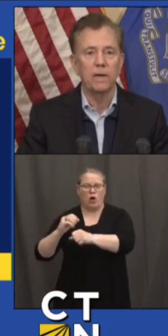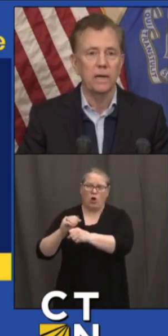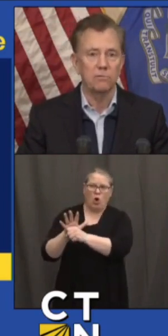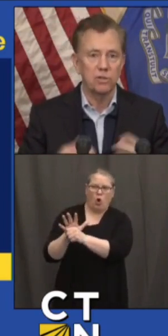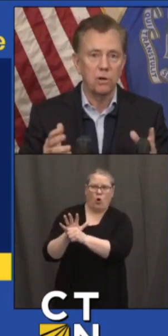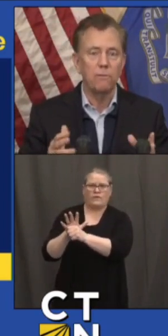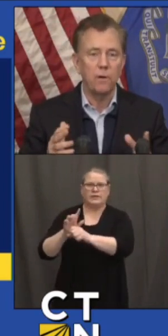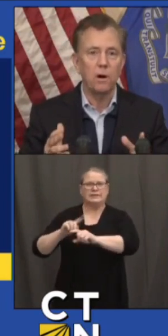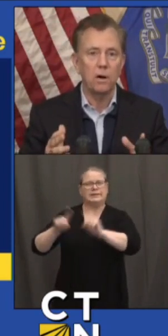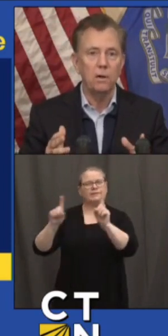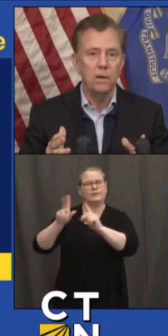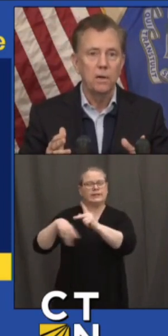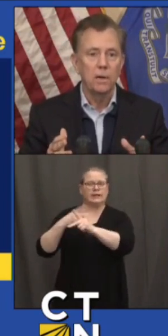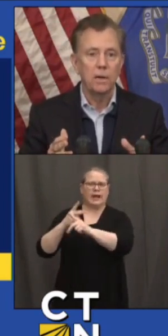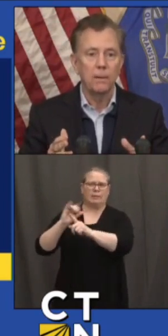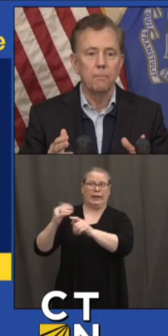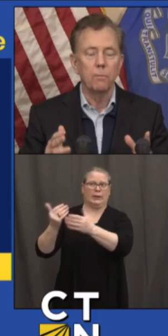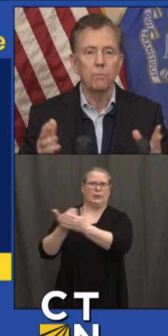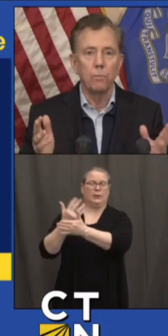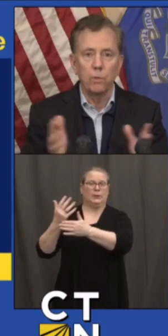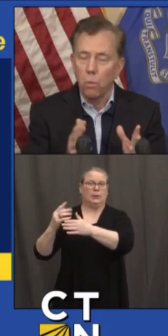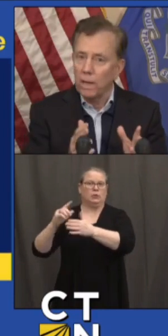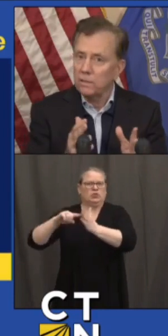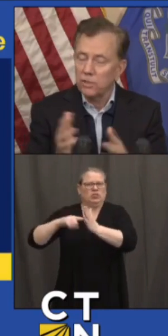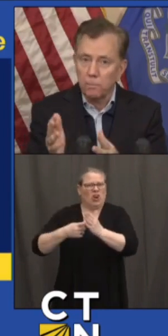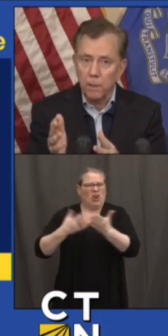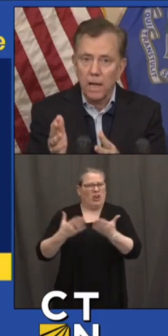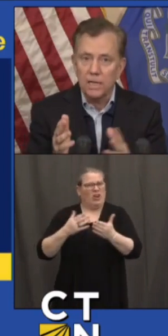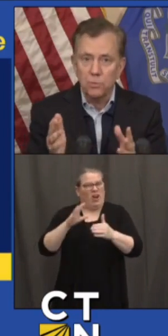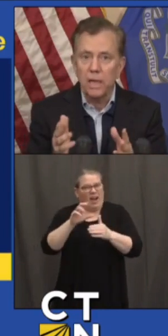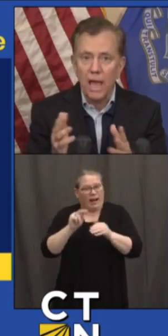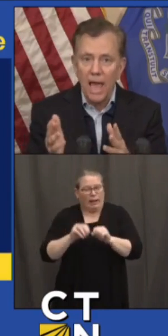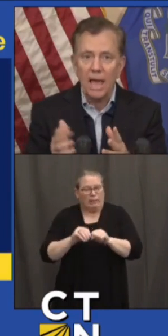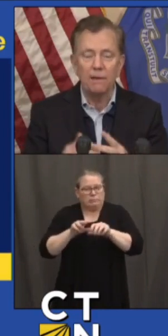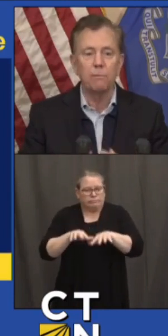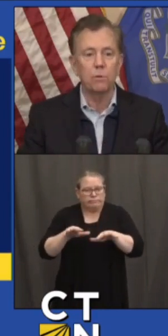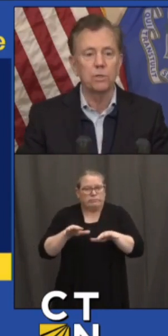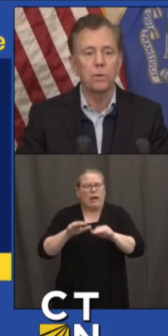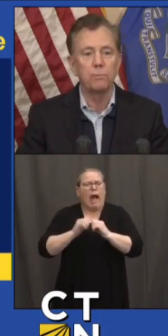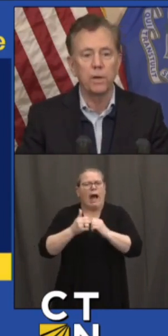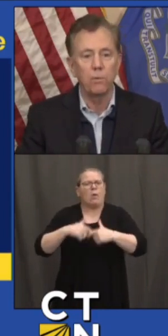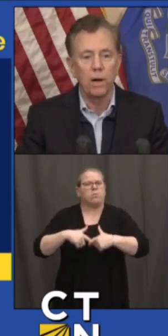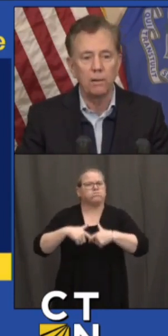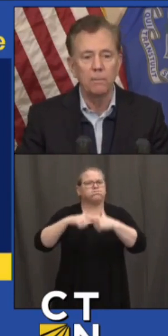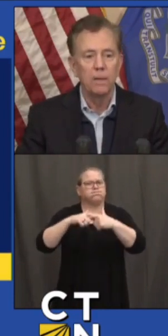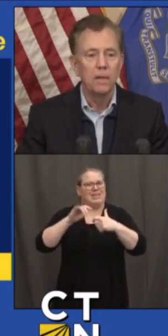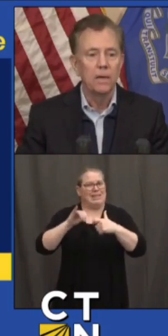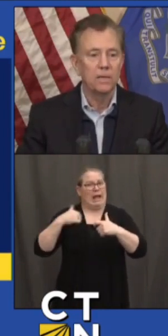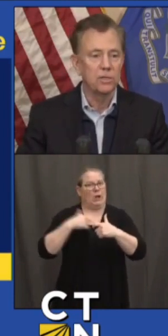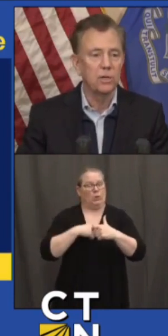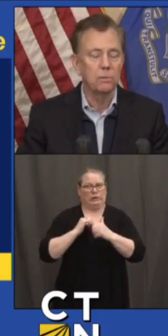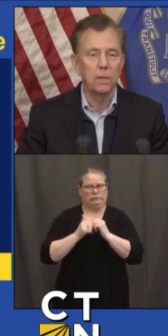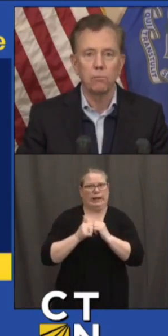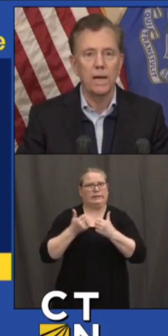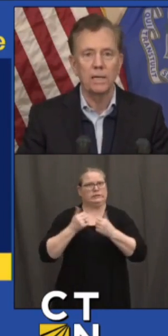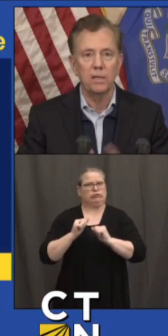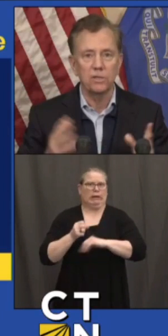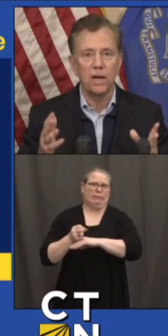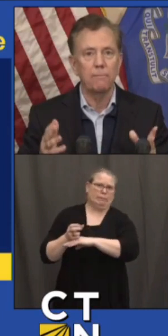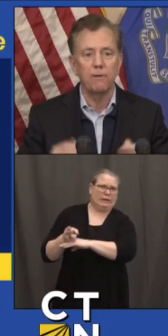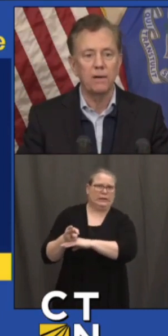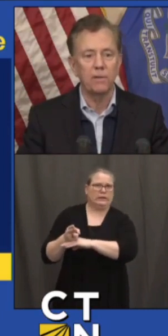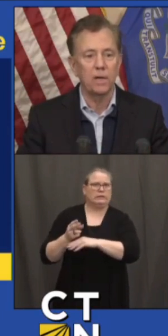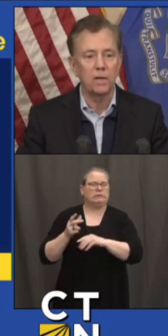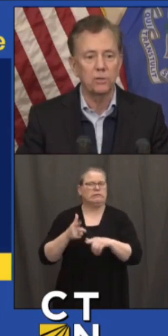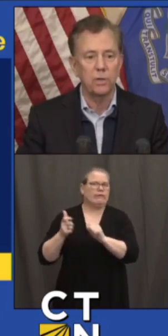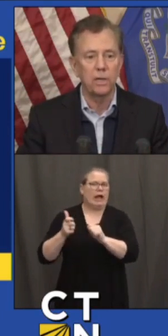going to find out. So far, with what supplies we have, we're doing pretty well. Still ranked in the